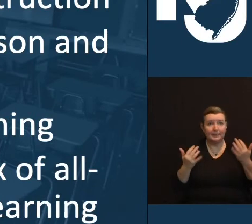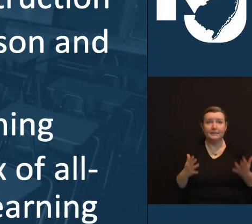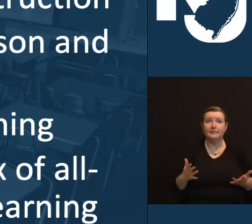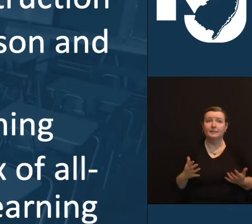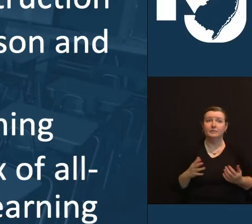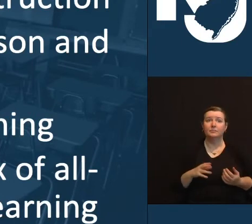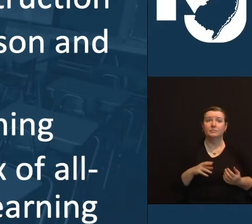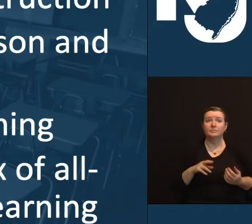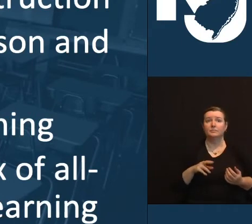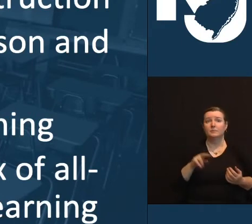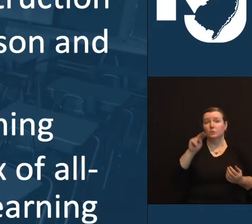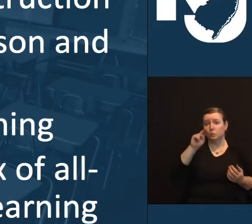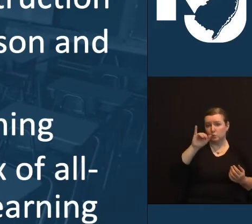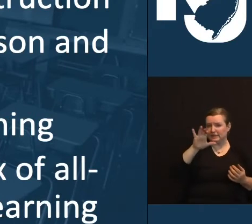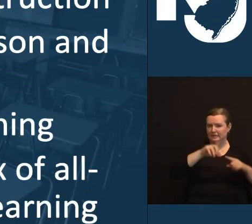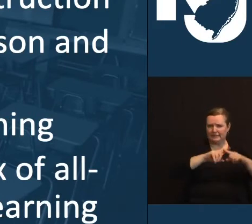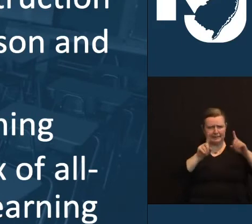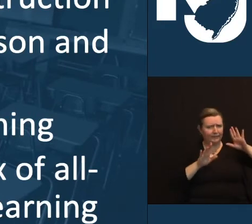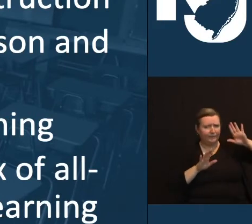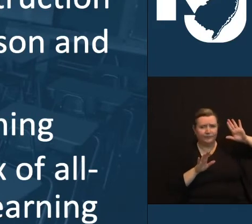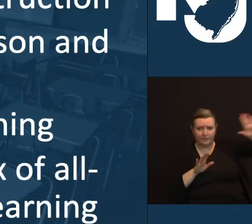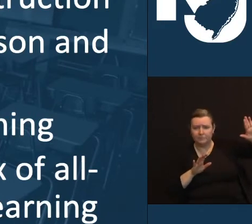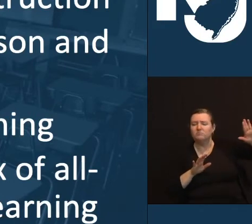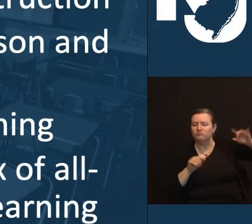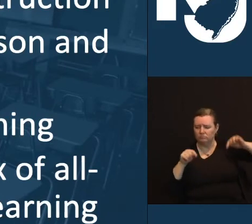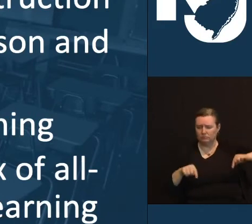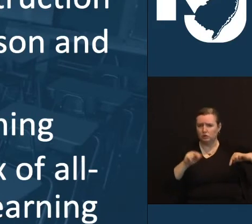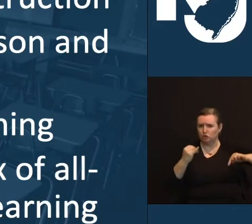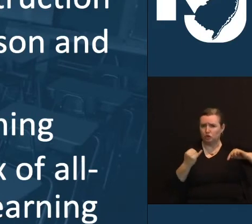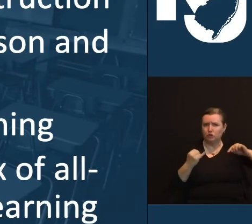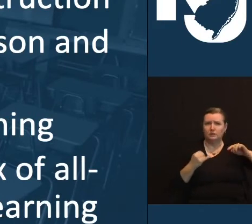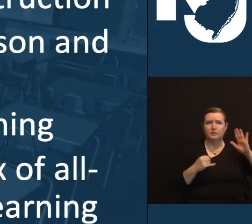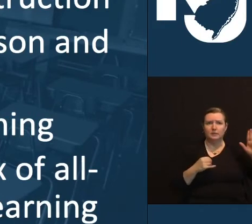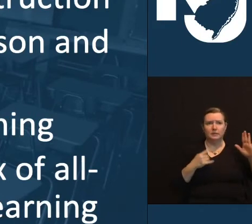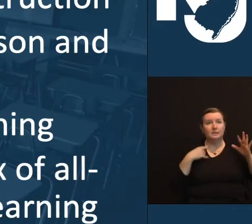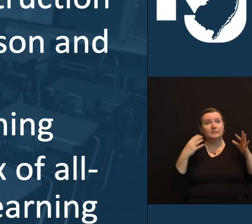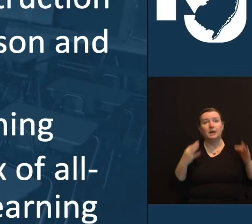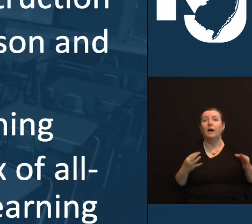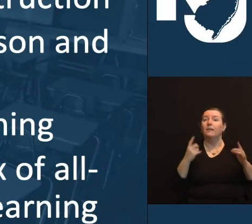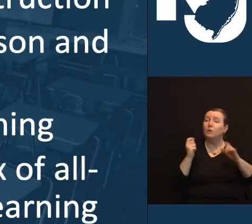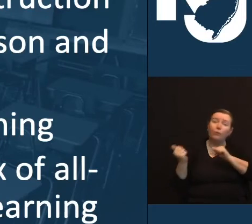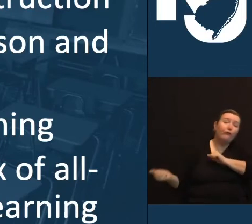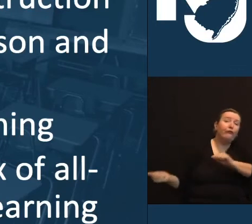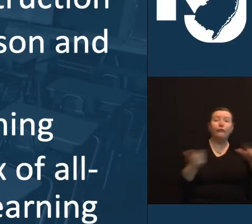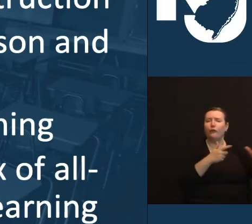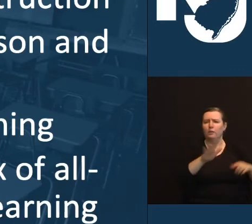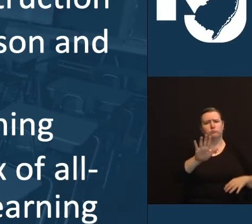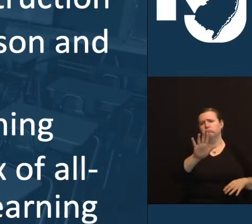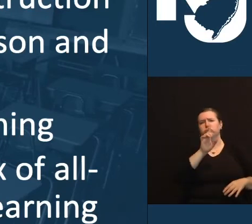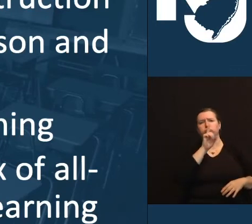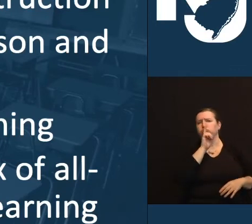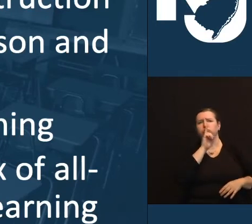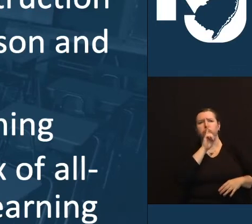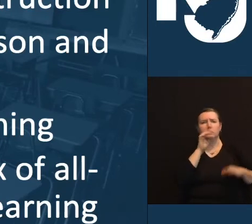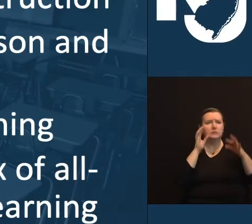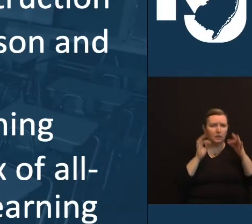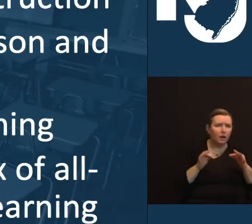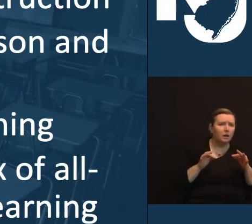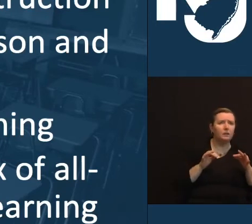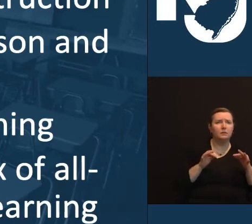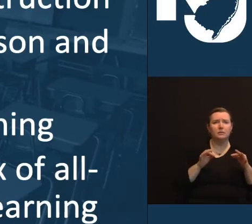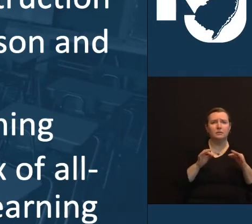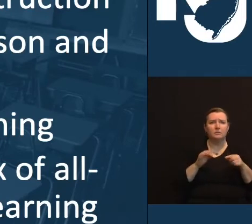a blessing for us in New Jersey. And we continue to work closely with individual districts to ensure that the decisions made are those that work for